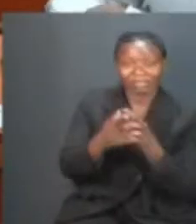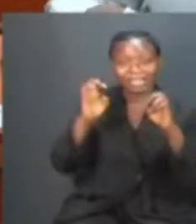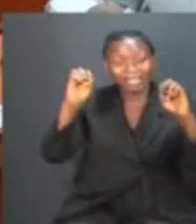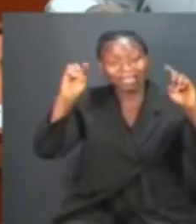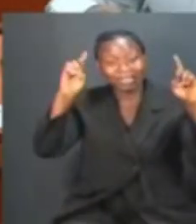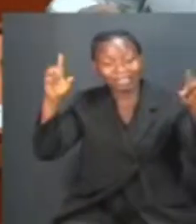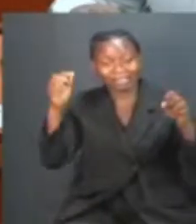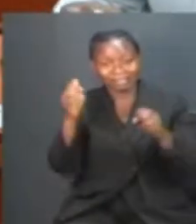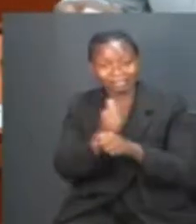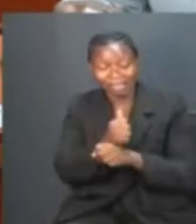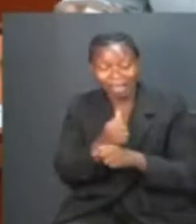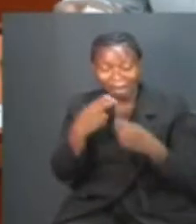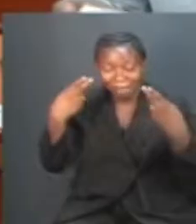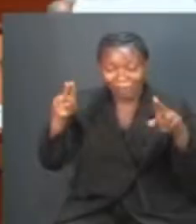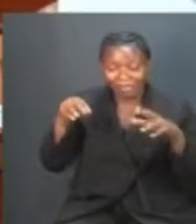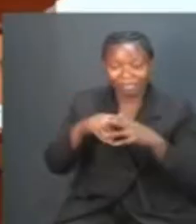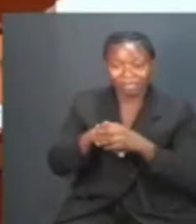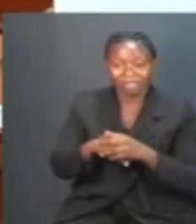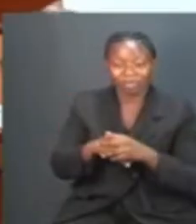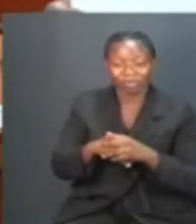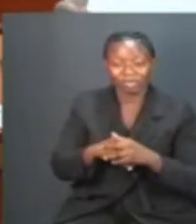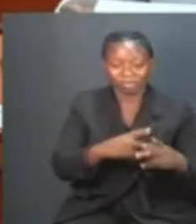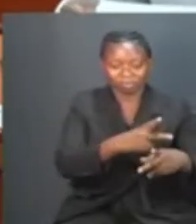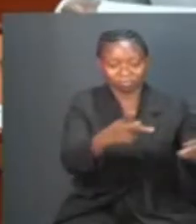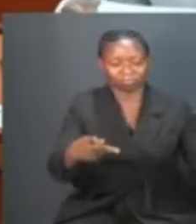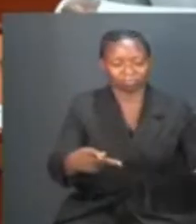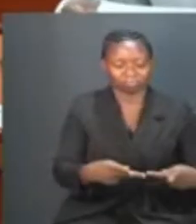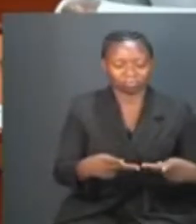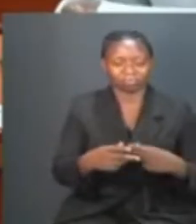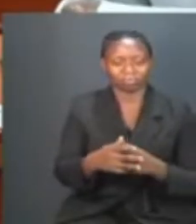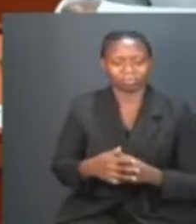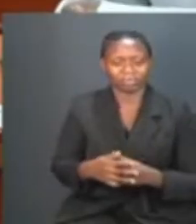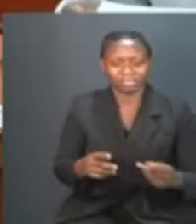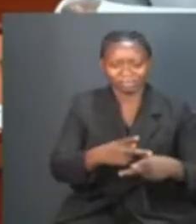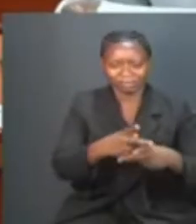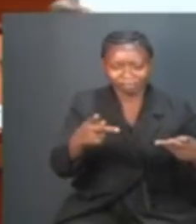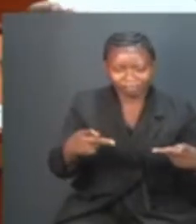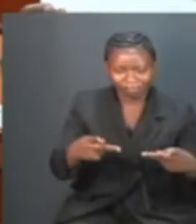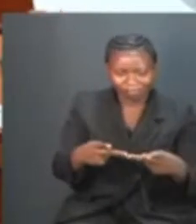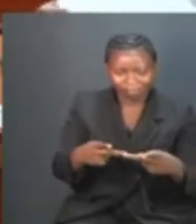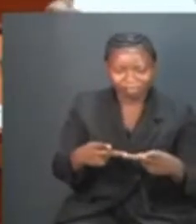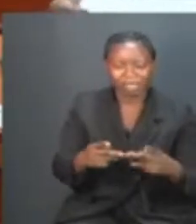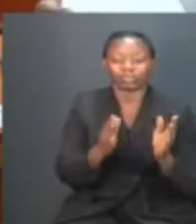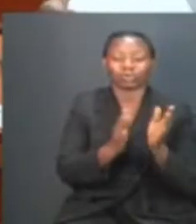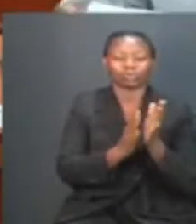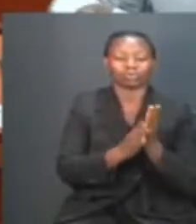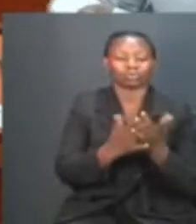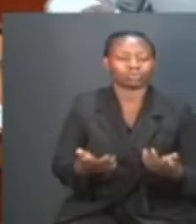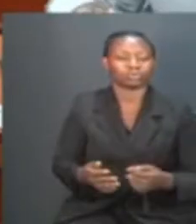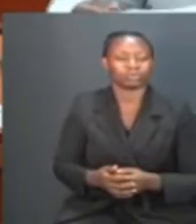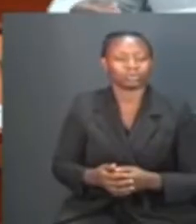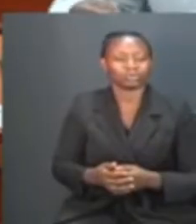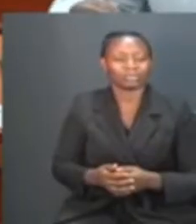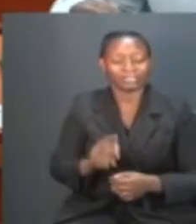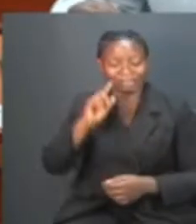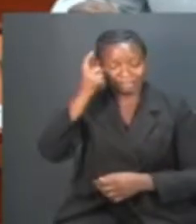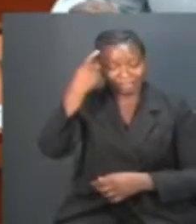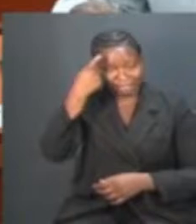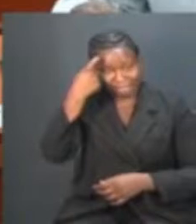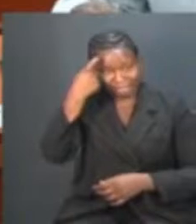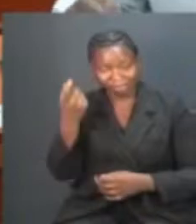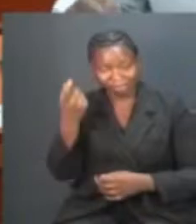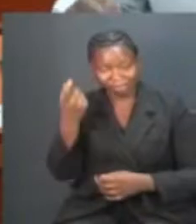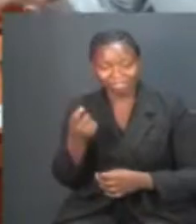Education takes place in the enterprise. The enterprises are actually the schools, and government is simply